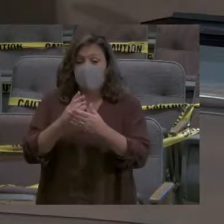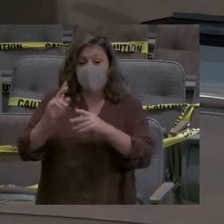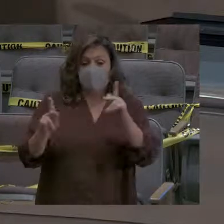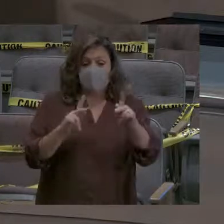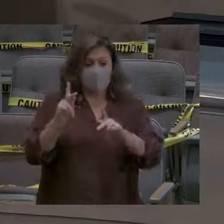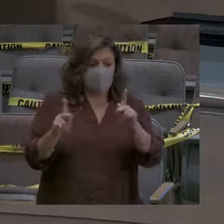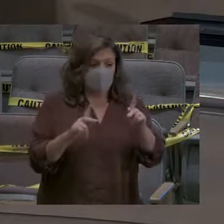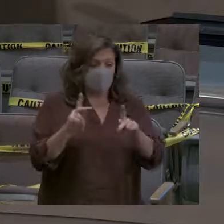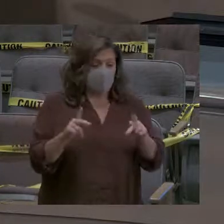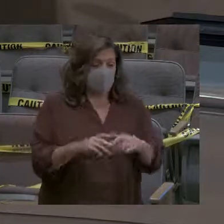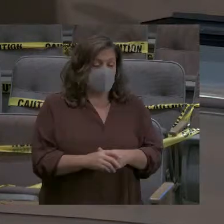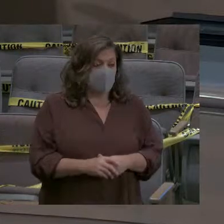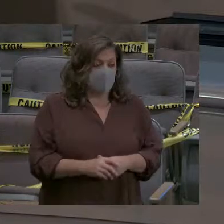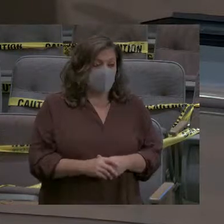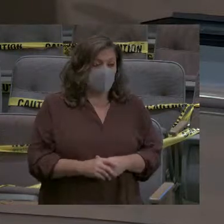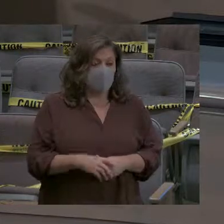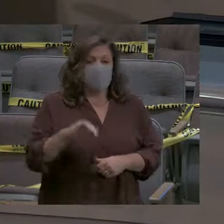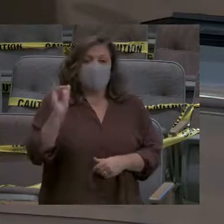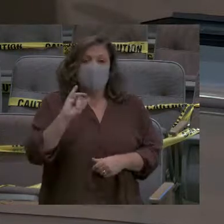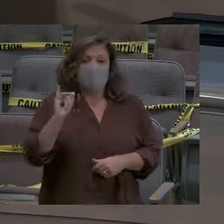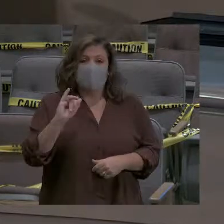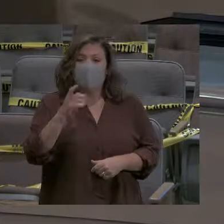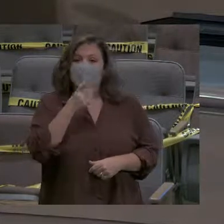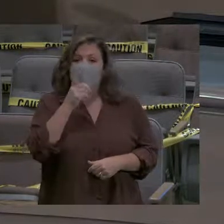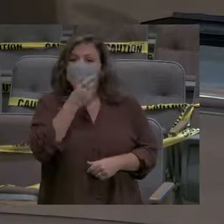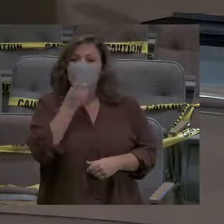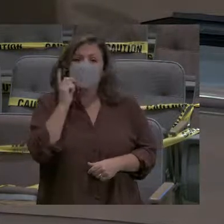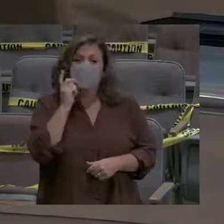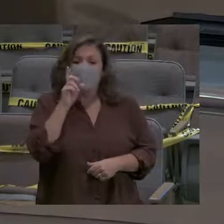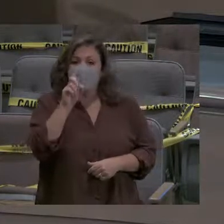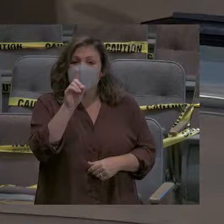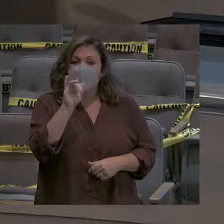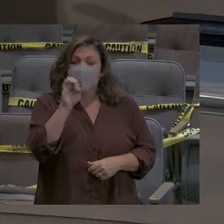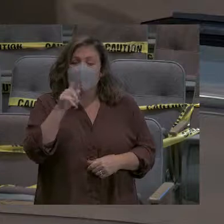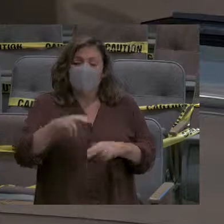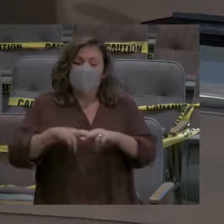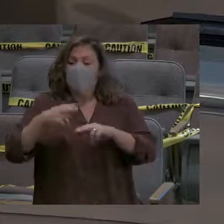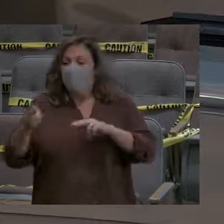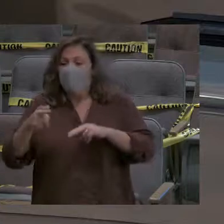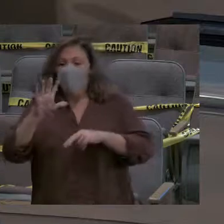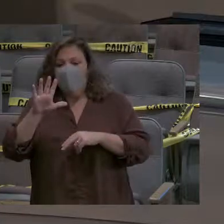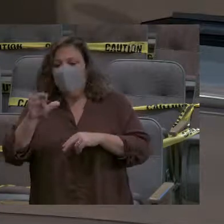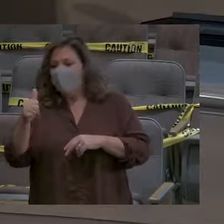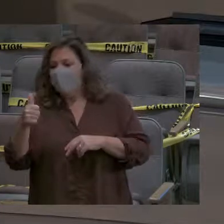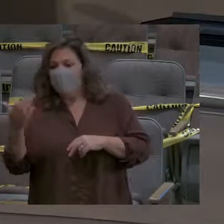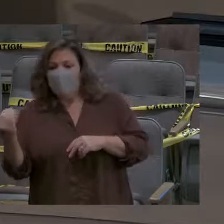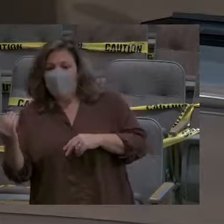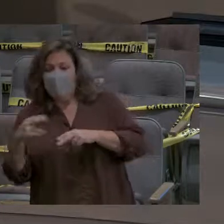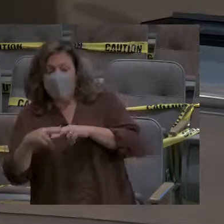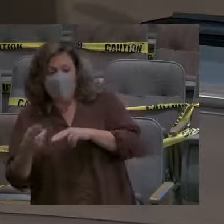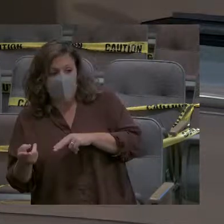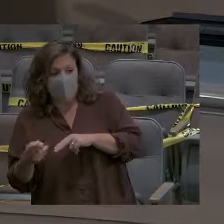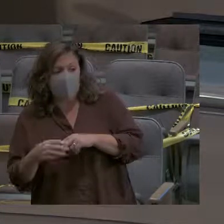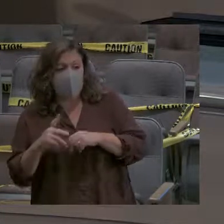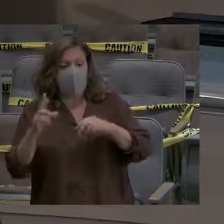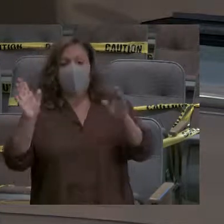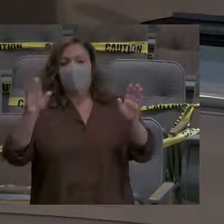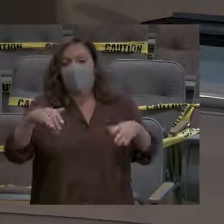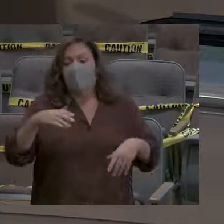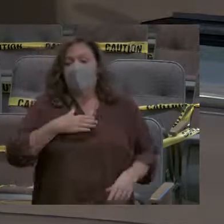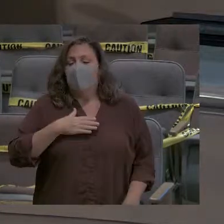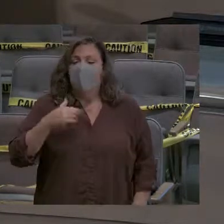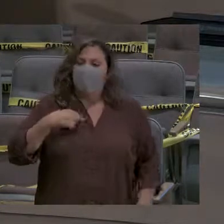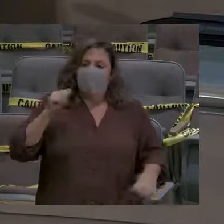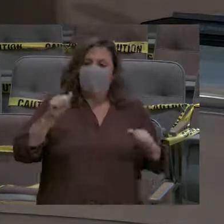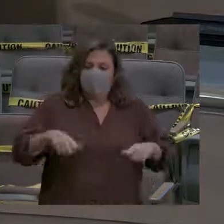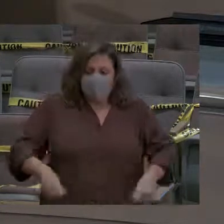like the person who goes on a crash diet. And they lose about 5, 10, 15 pounds. And then suddenly they think, oh my God,